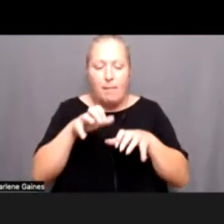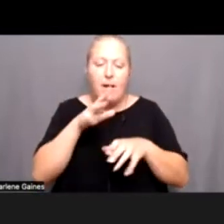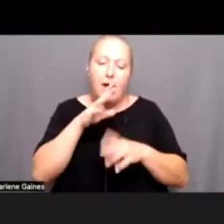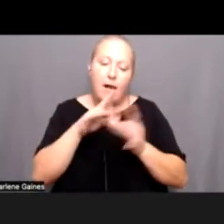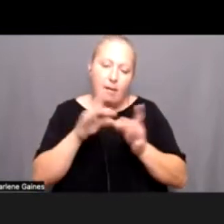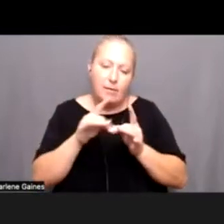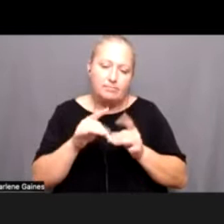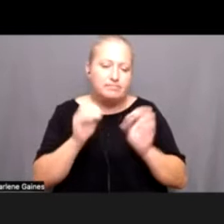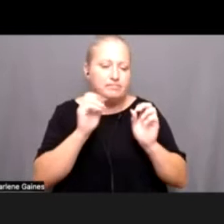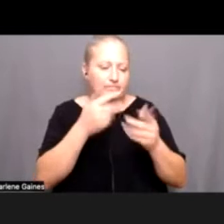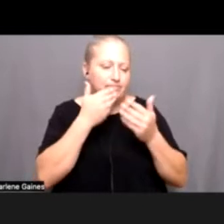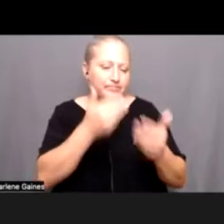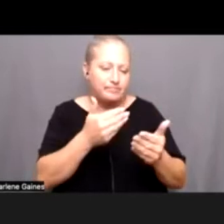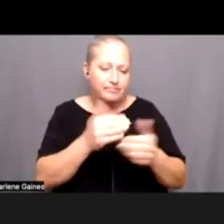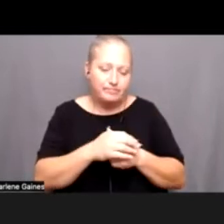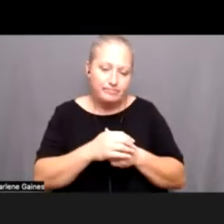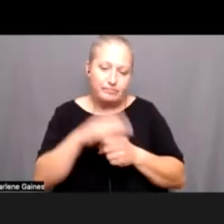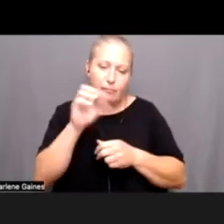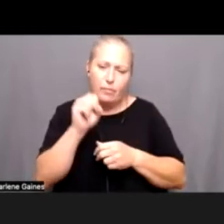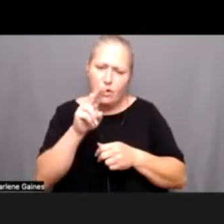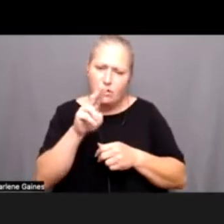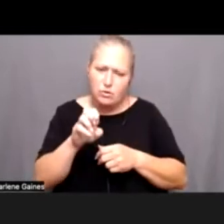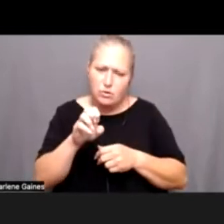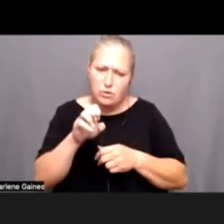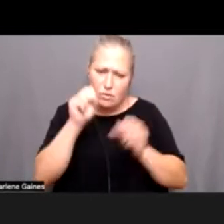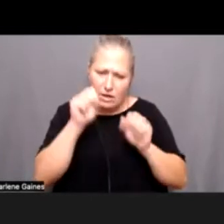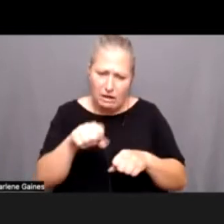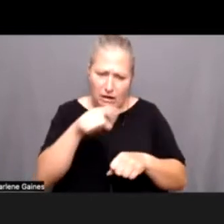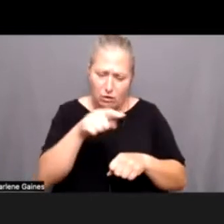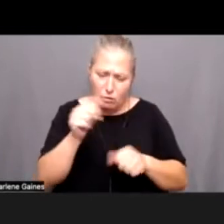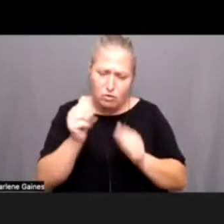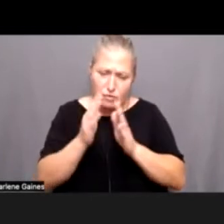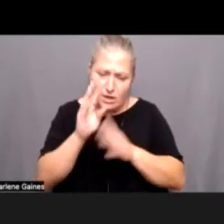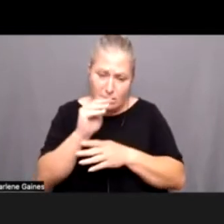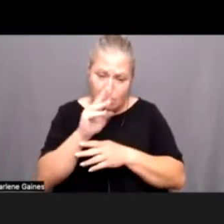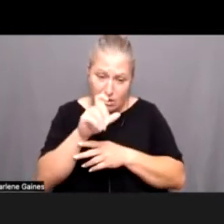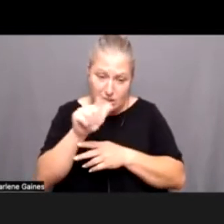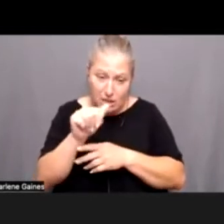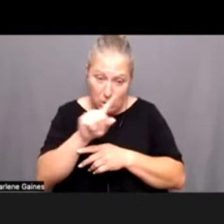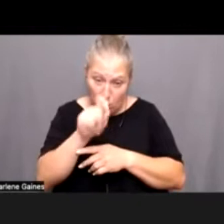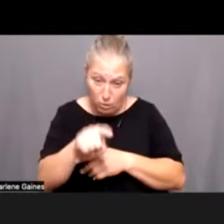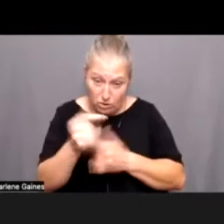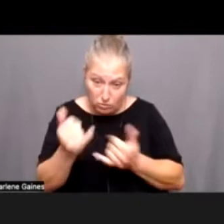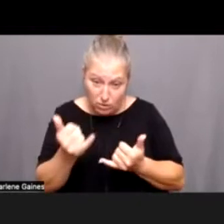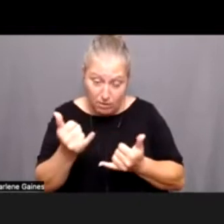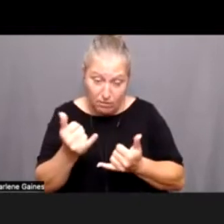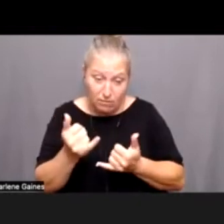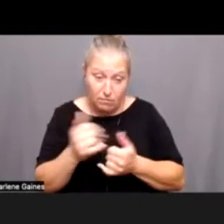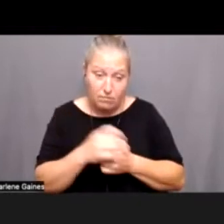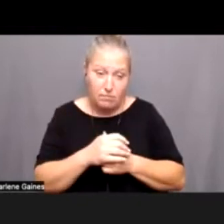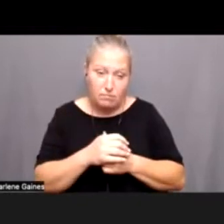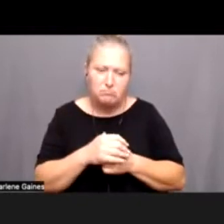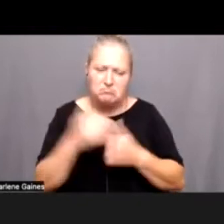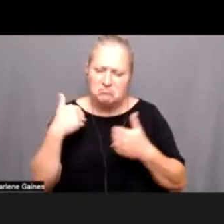Okay, thank you. Sue, would you be able to address Marcella's question at all at this time? Yeah,